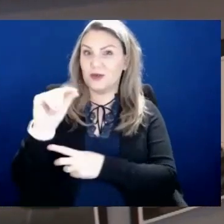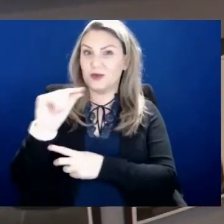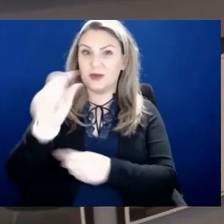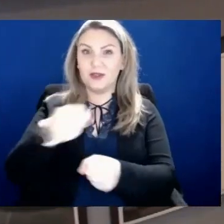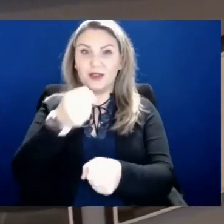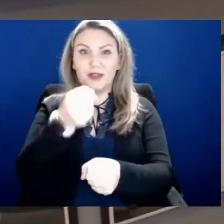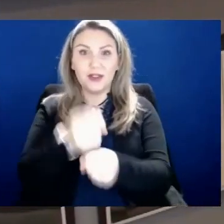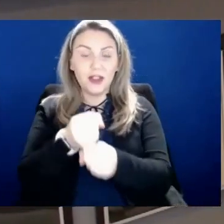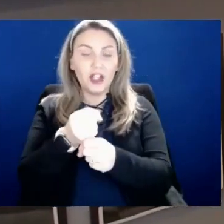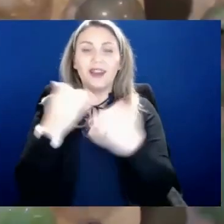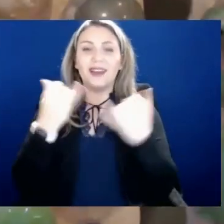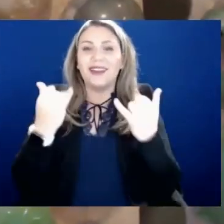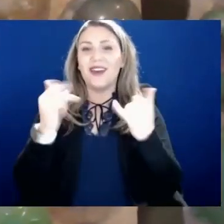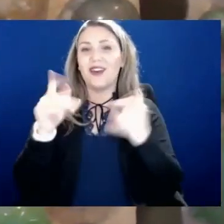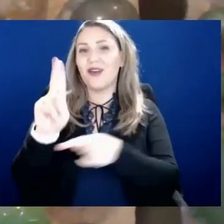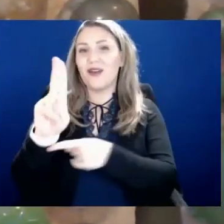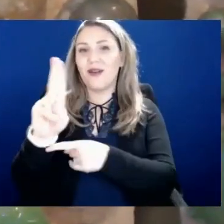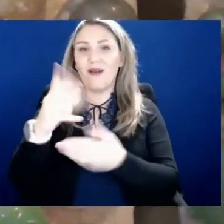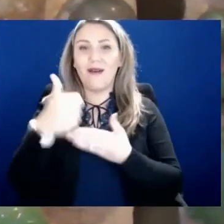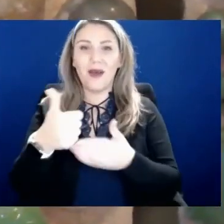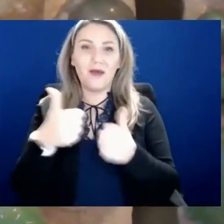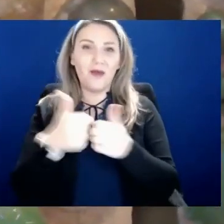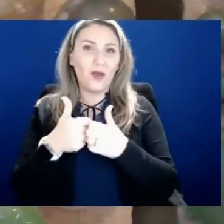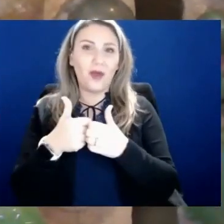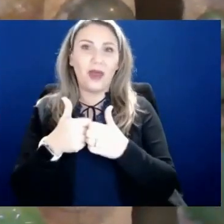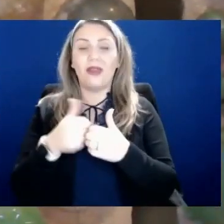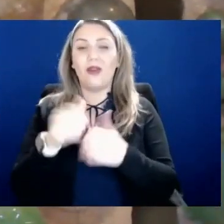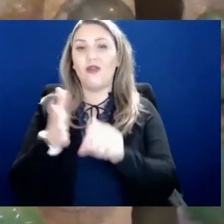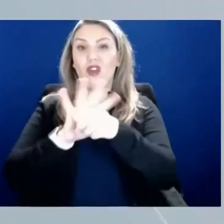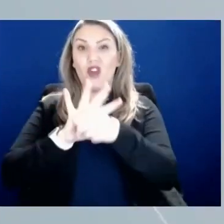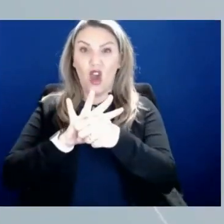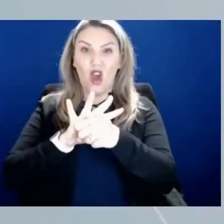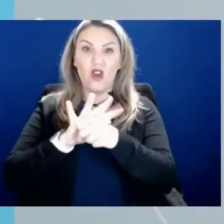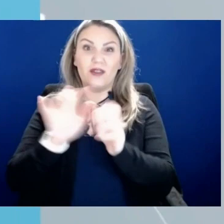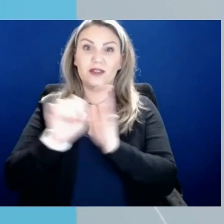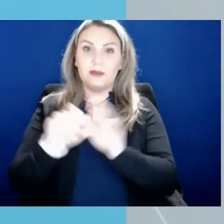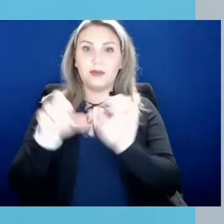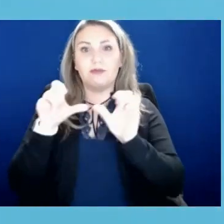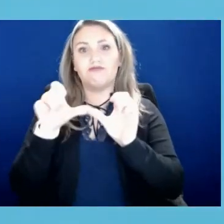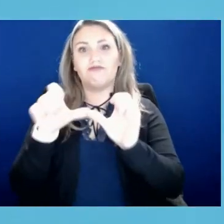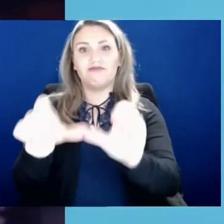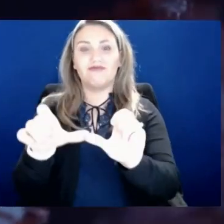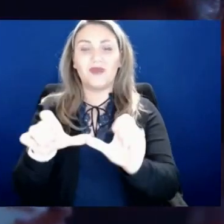COVID cope with their symptoms. The Morning Medical Update starts right now.